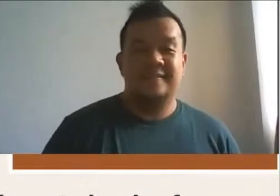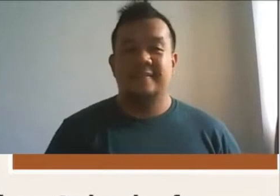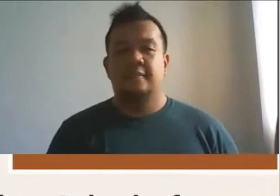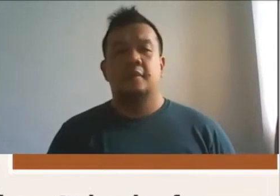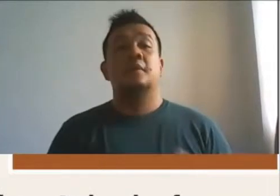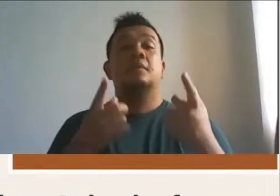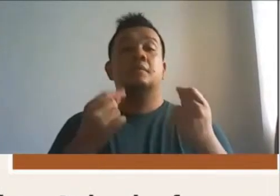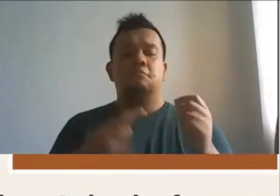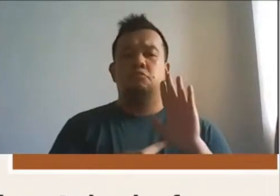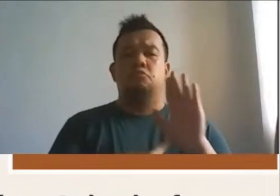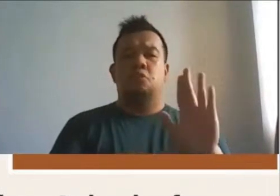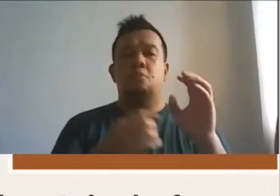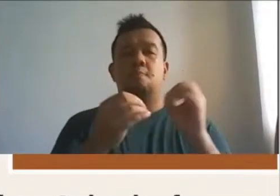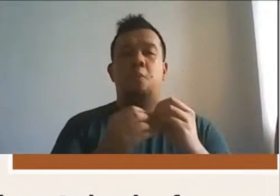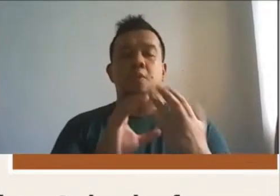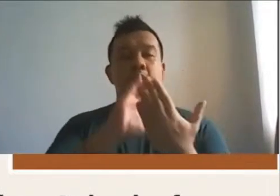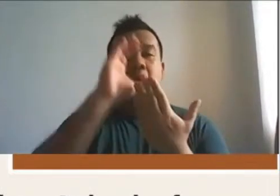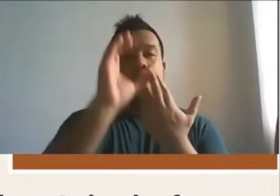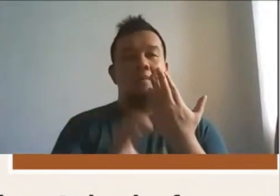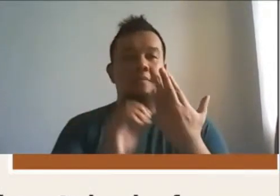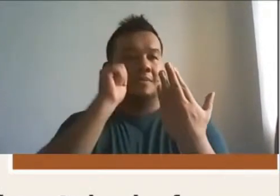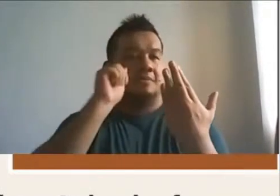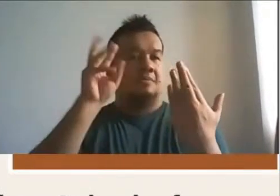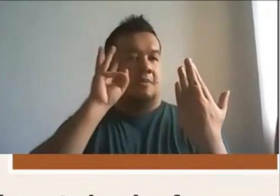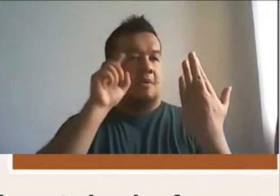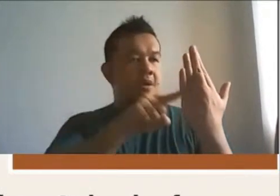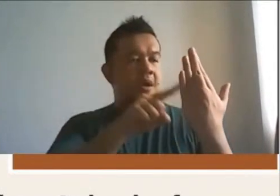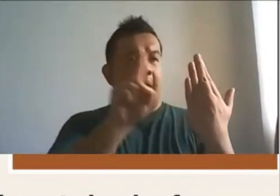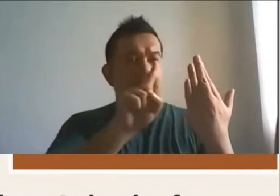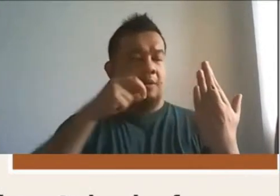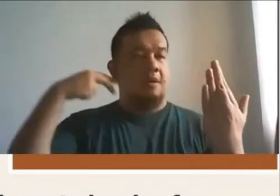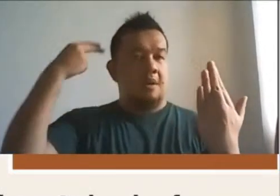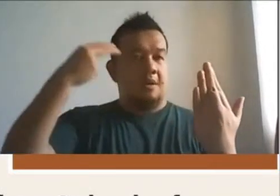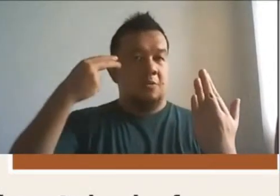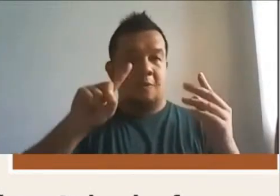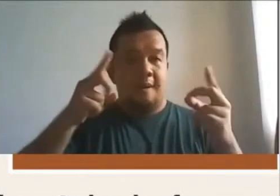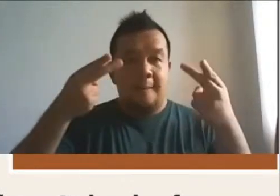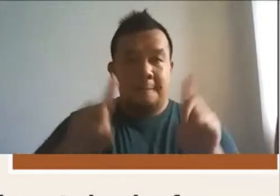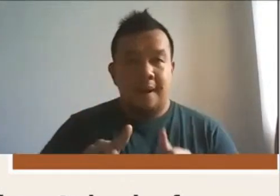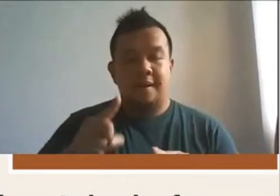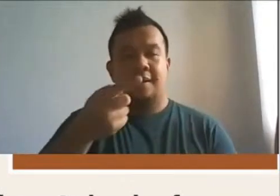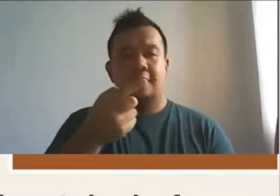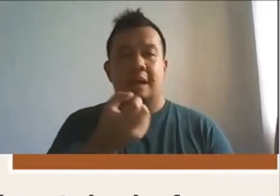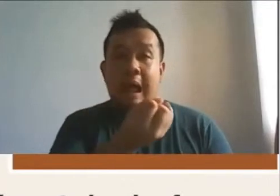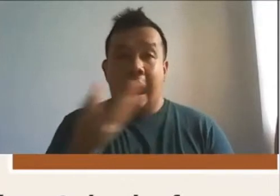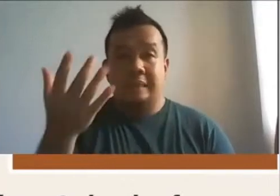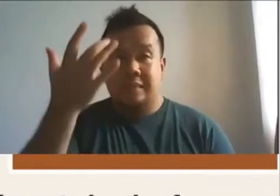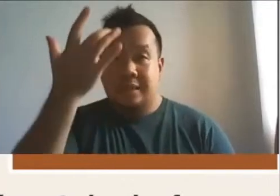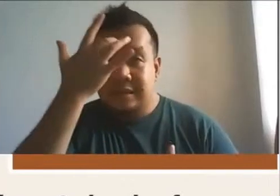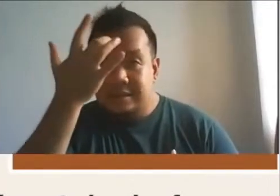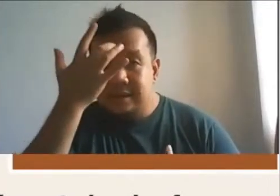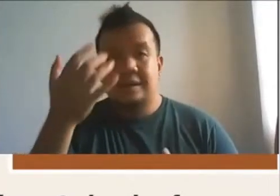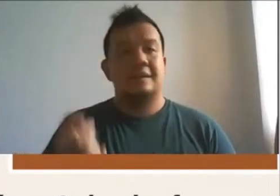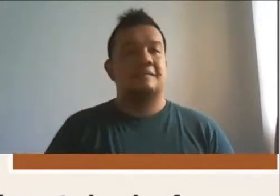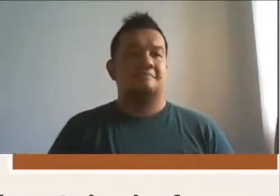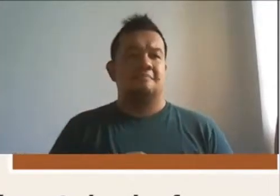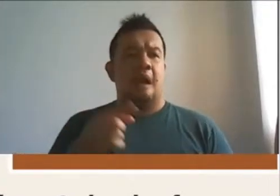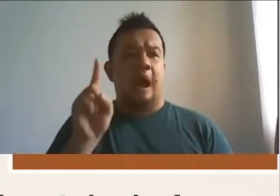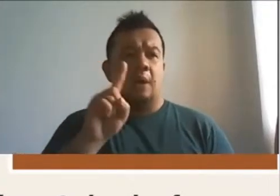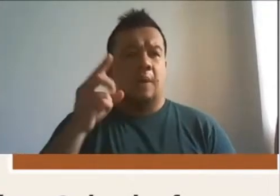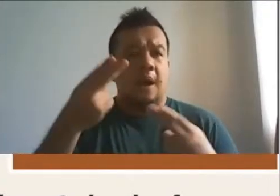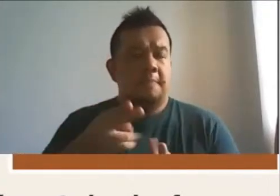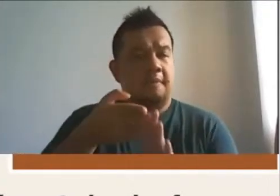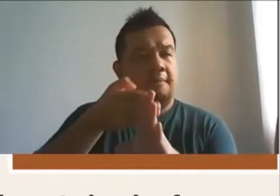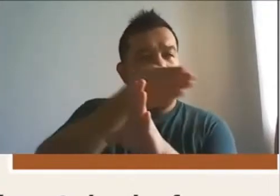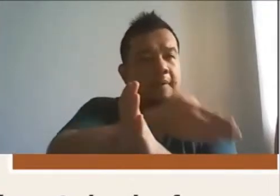to point on the times and dates for history, when the sickness started, and you can take note of that.